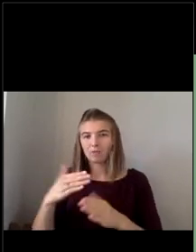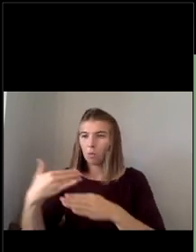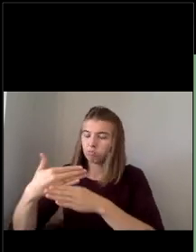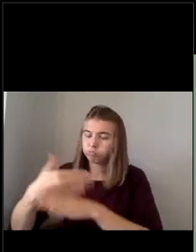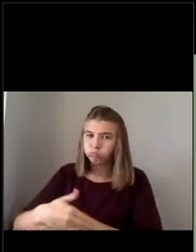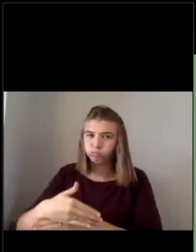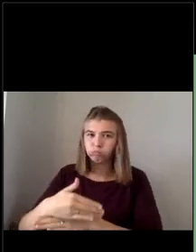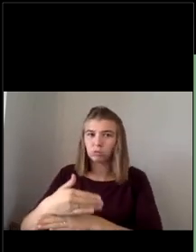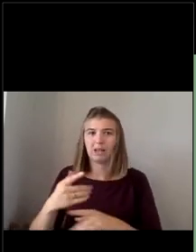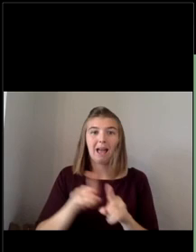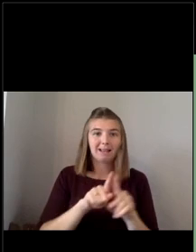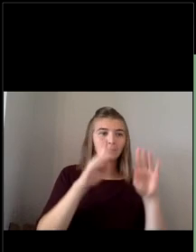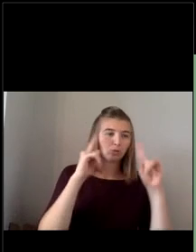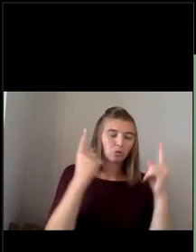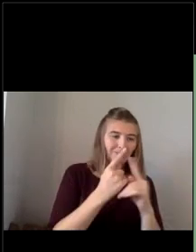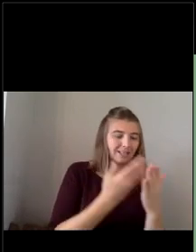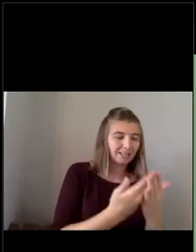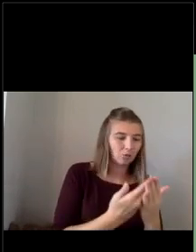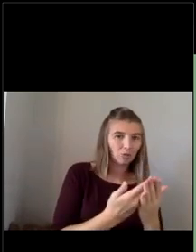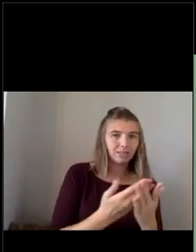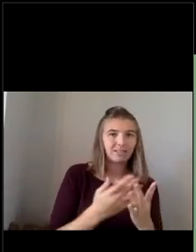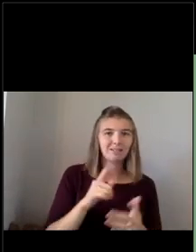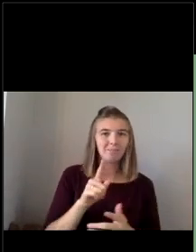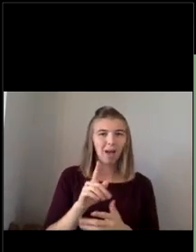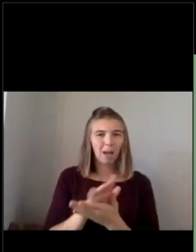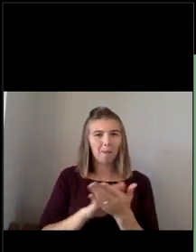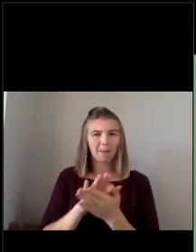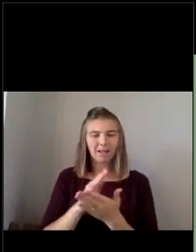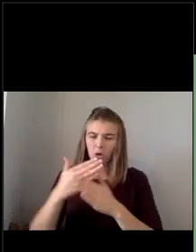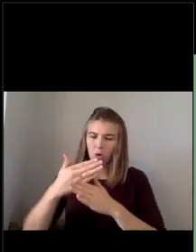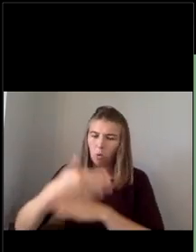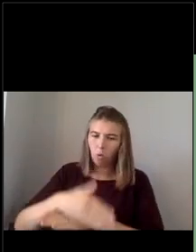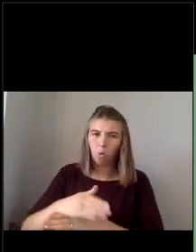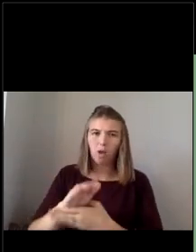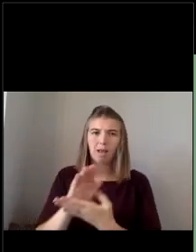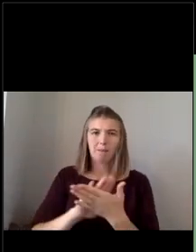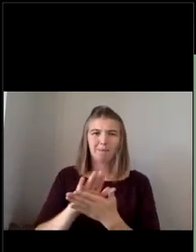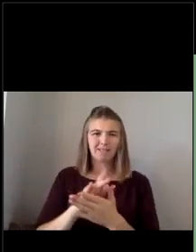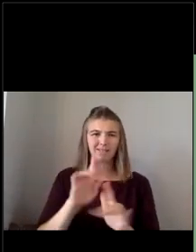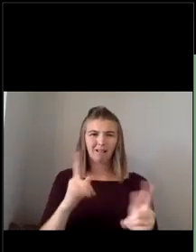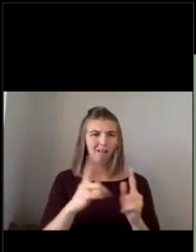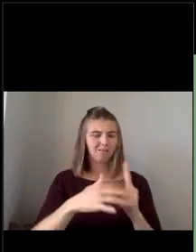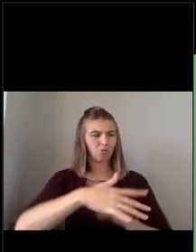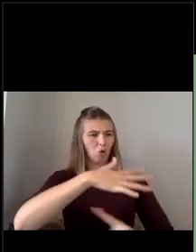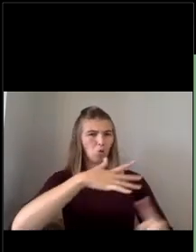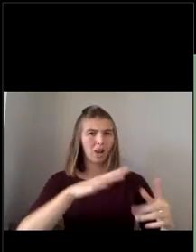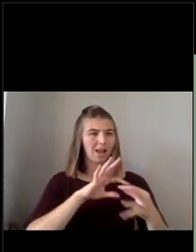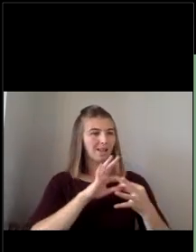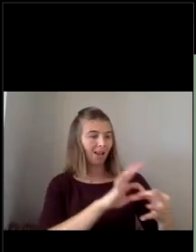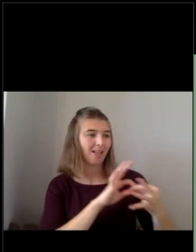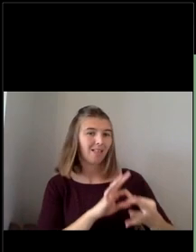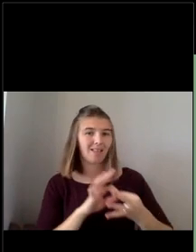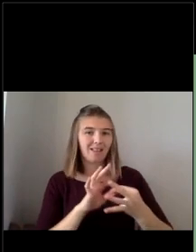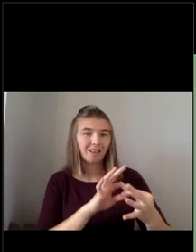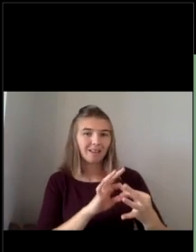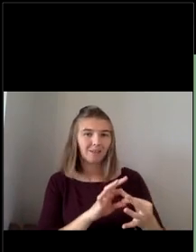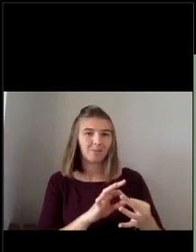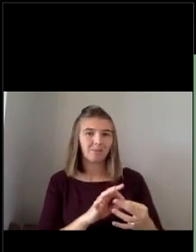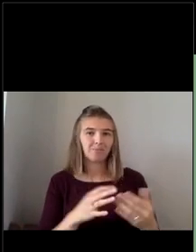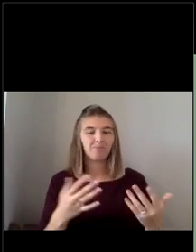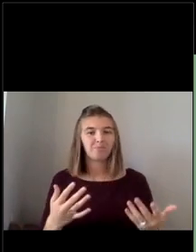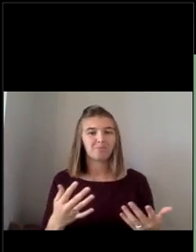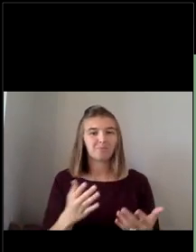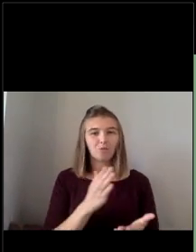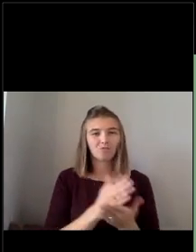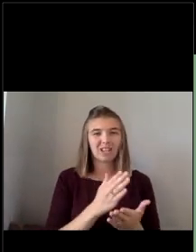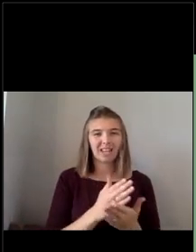clubs, for example. And they can often find the whole university environment very, very different to their own